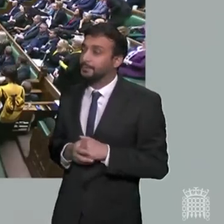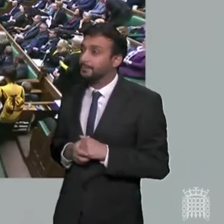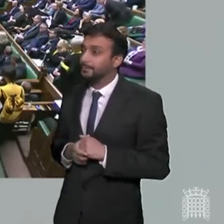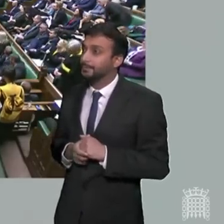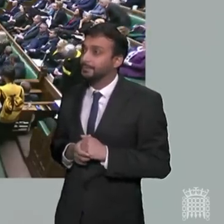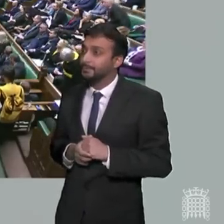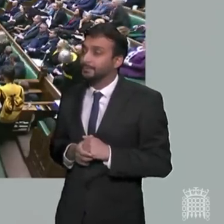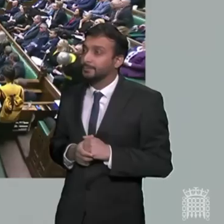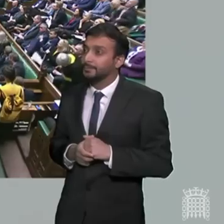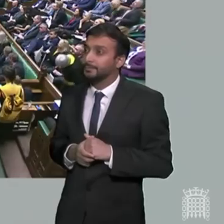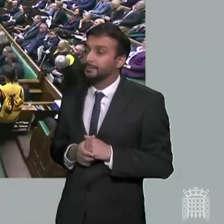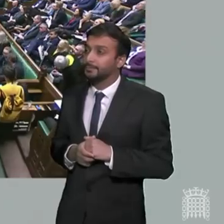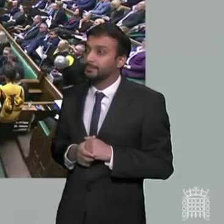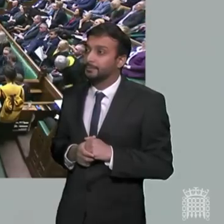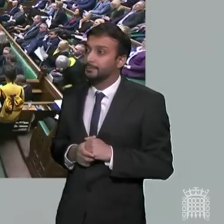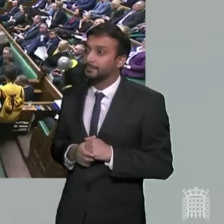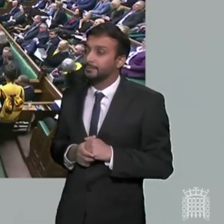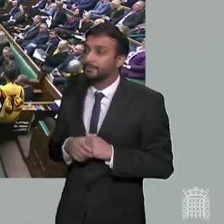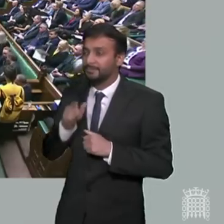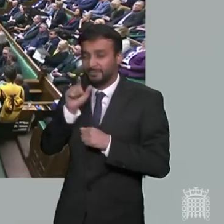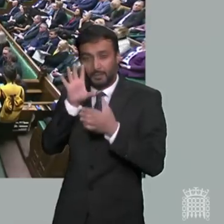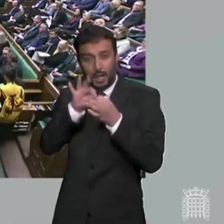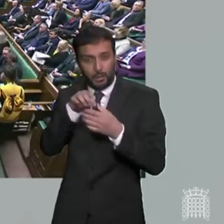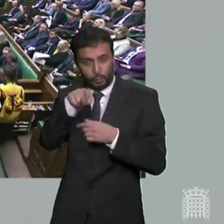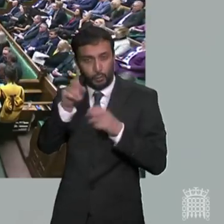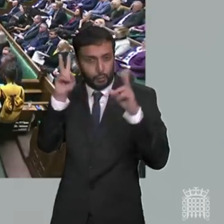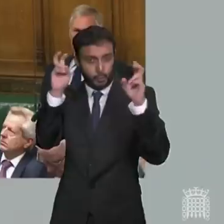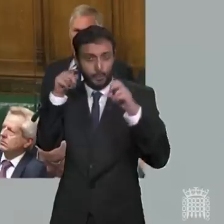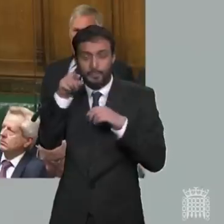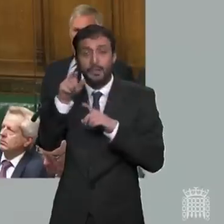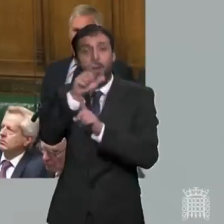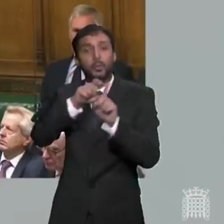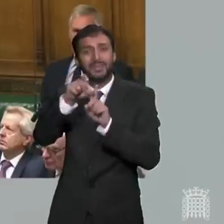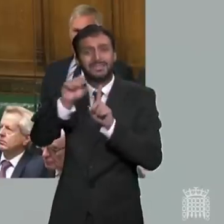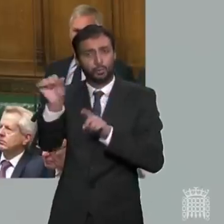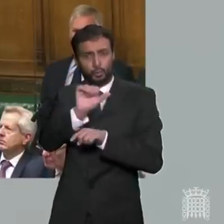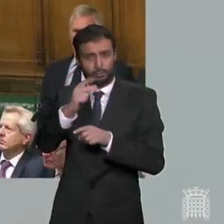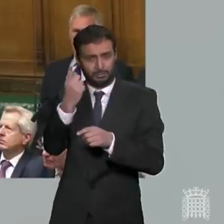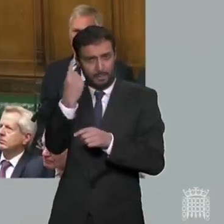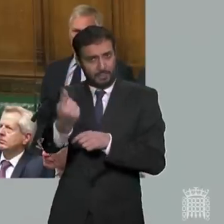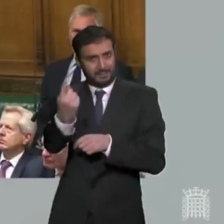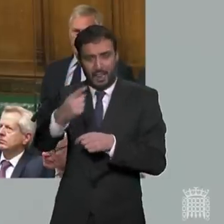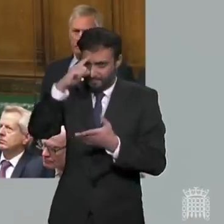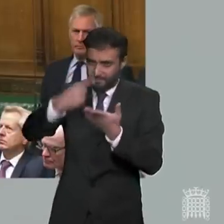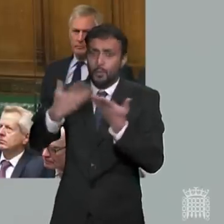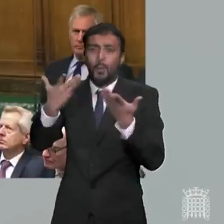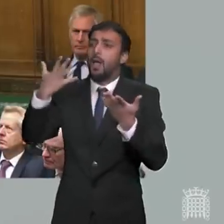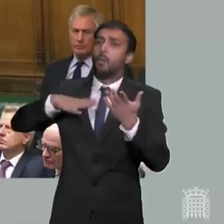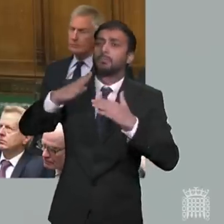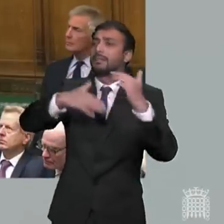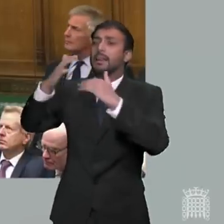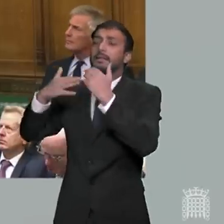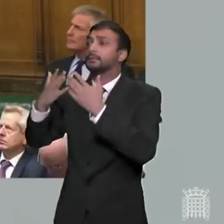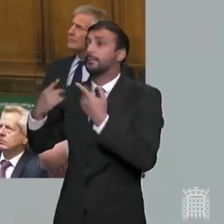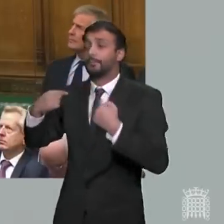Returning to the theme of communities being able to decide where to build, in Thurrock we embrace our obligations to